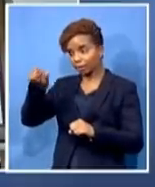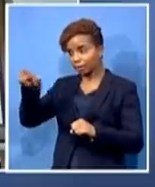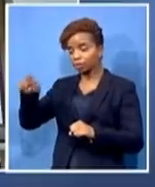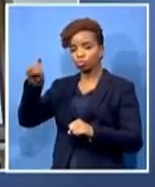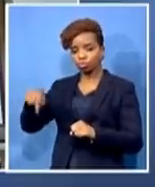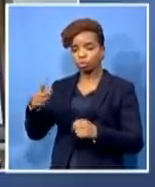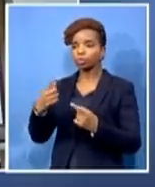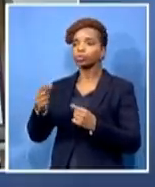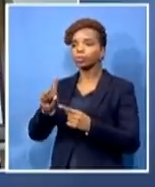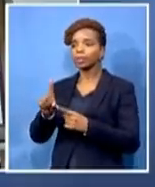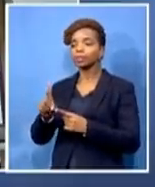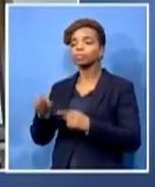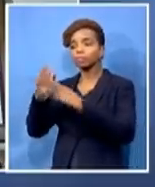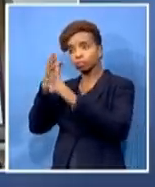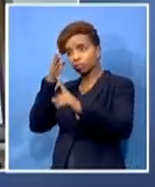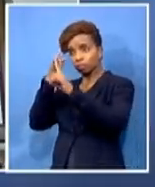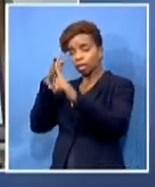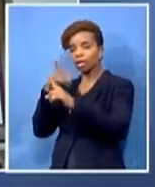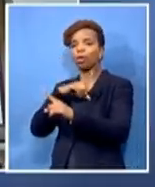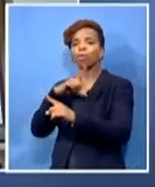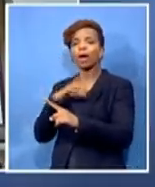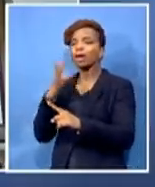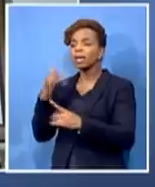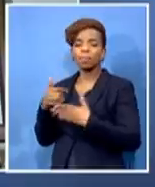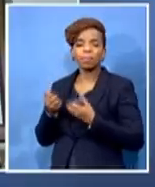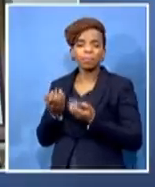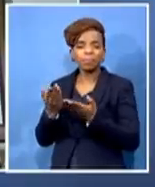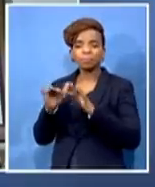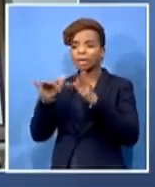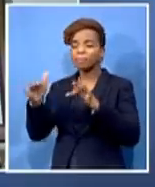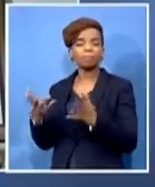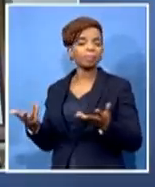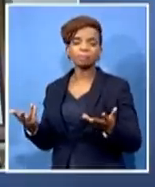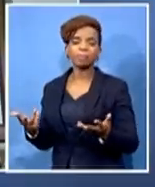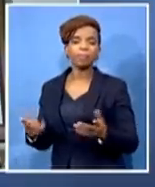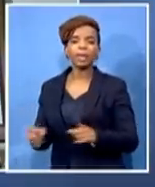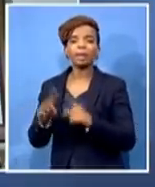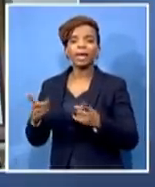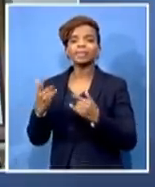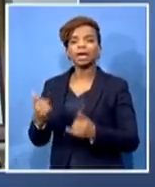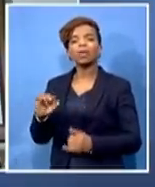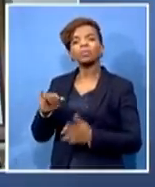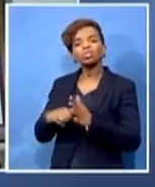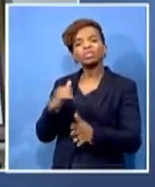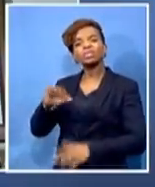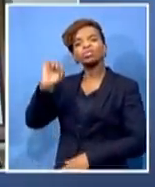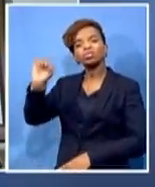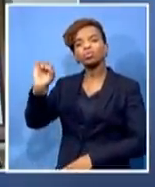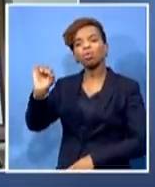working, we must bring in a primary system. Just your overall thoughts of